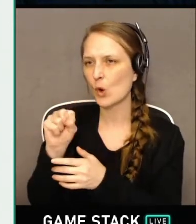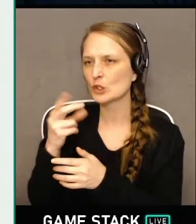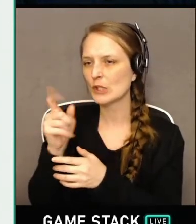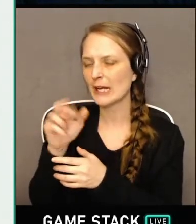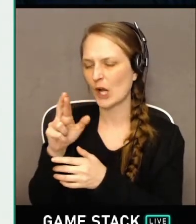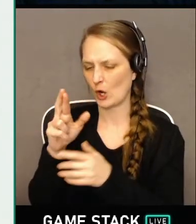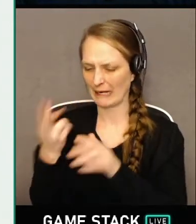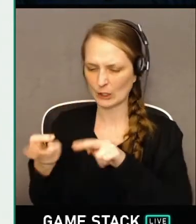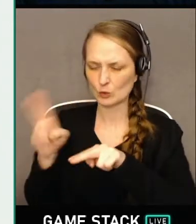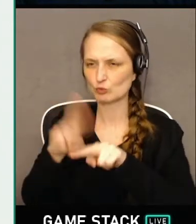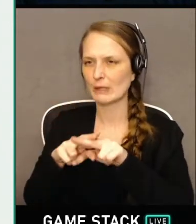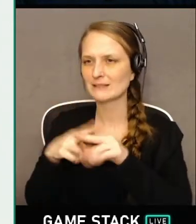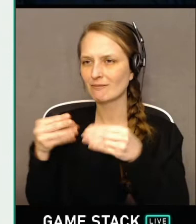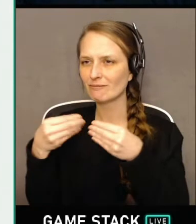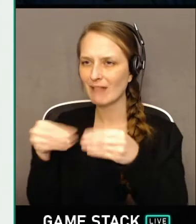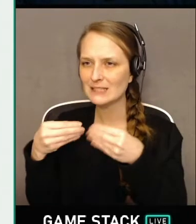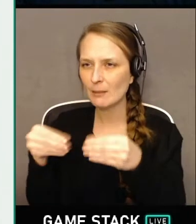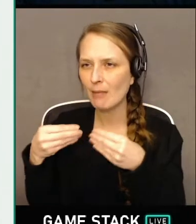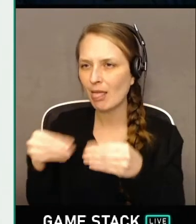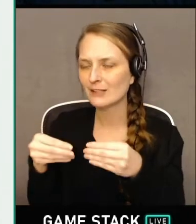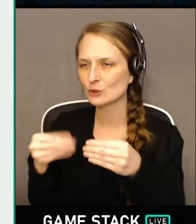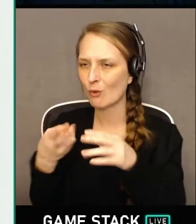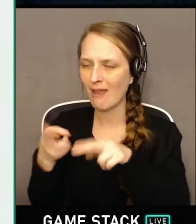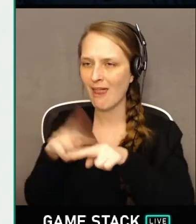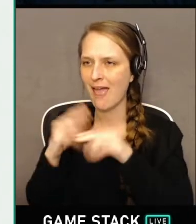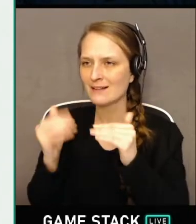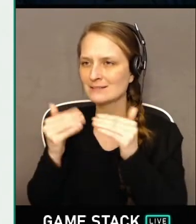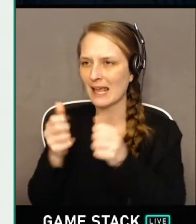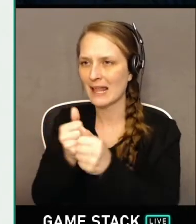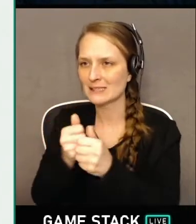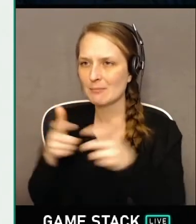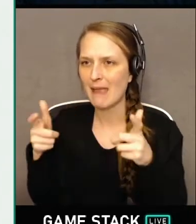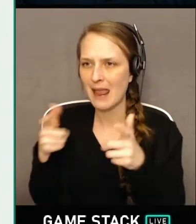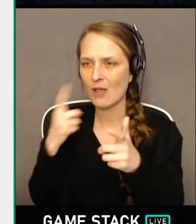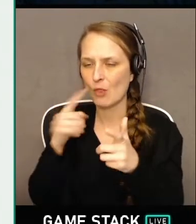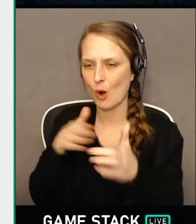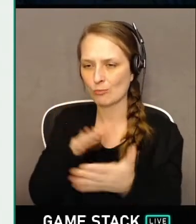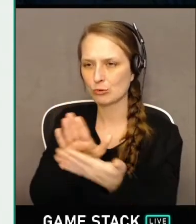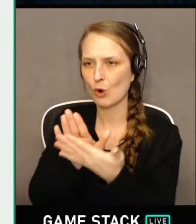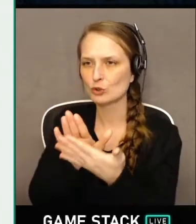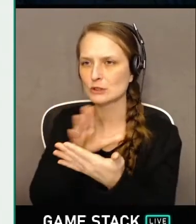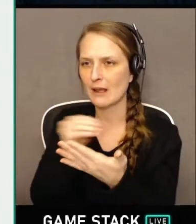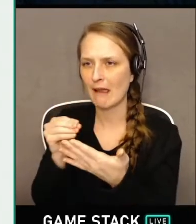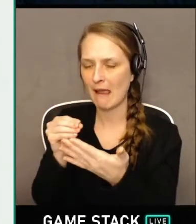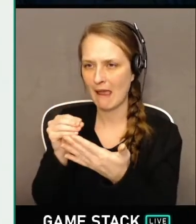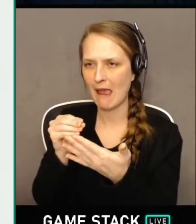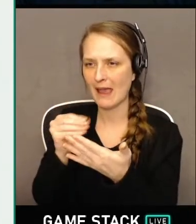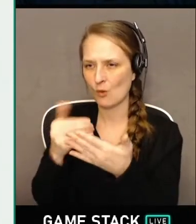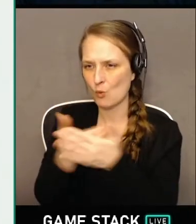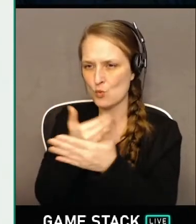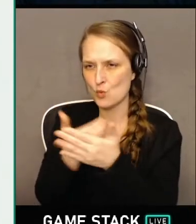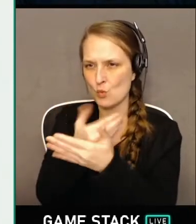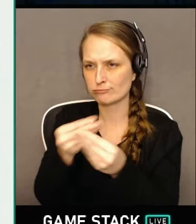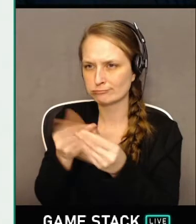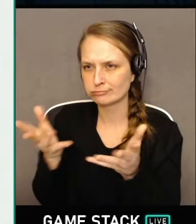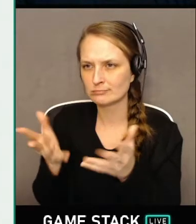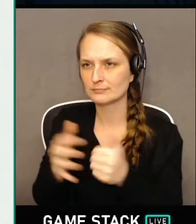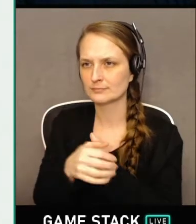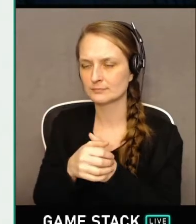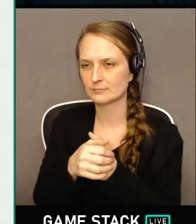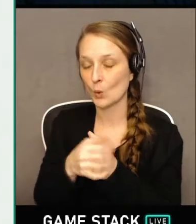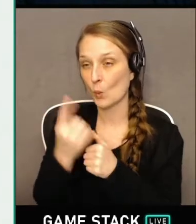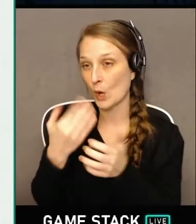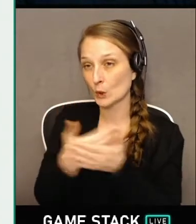flexibility to enhance and expand existing rendering approaches and devise all new ones. One new feature